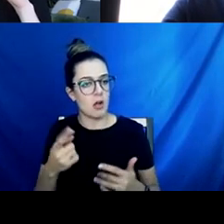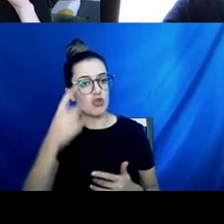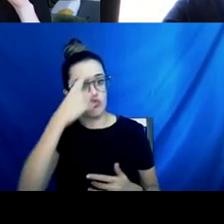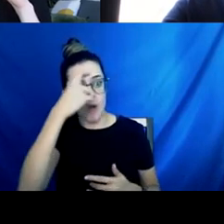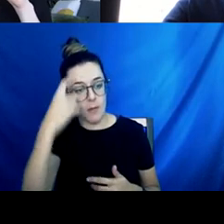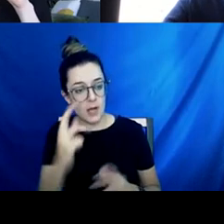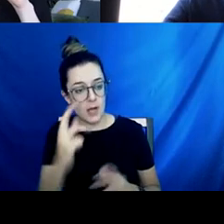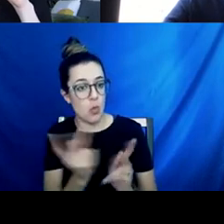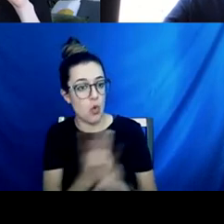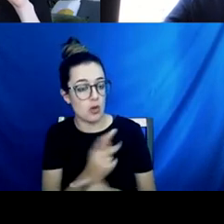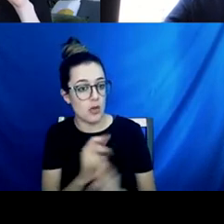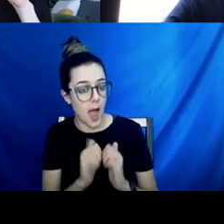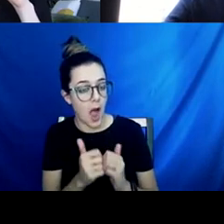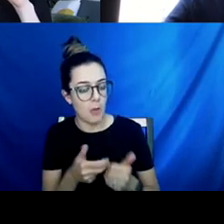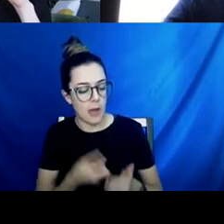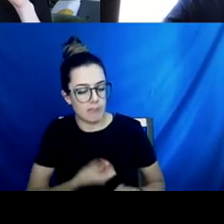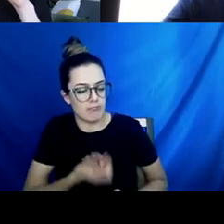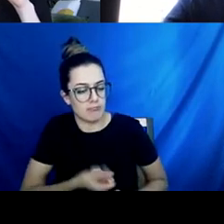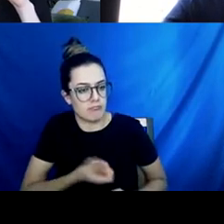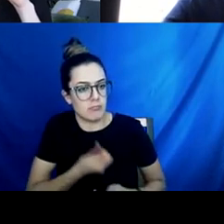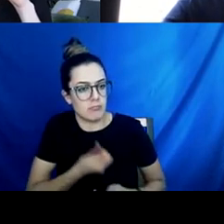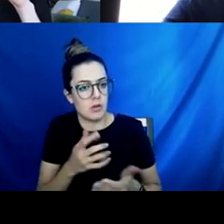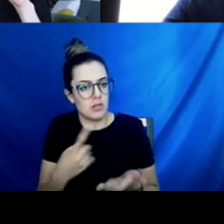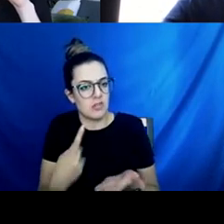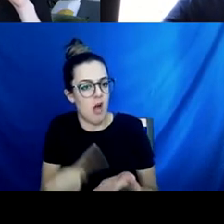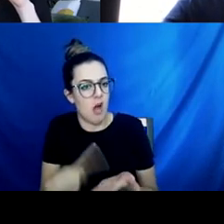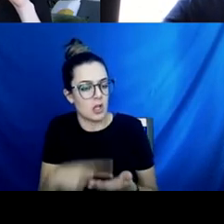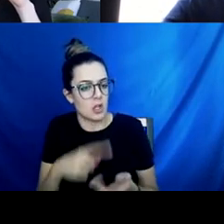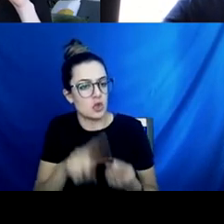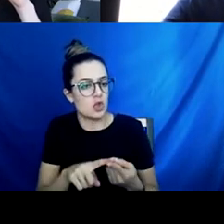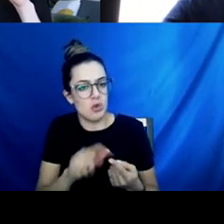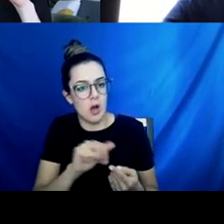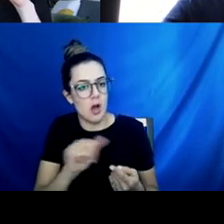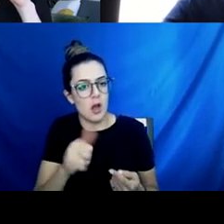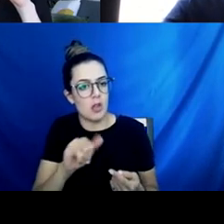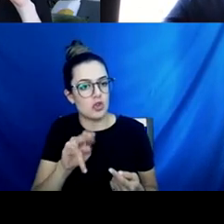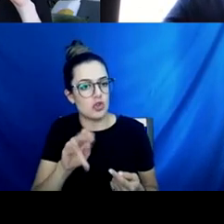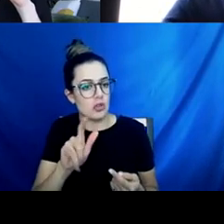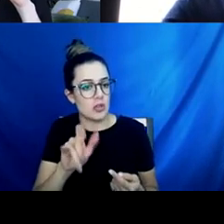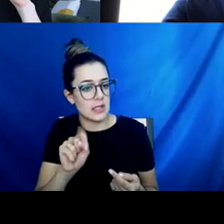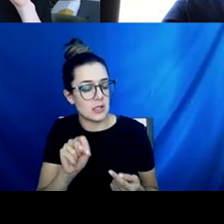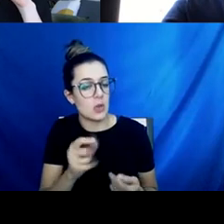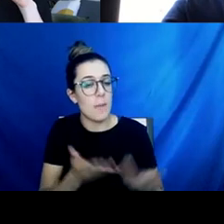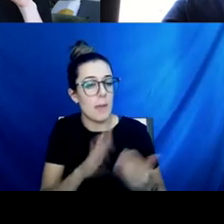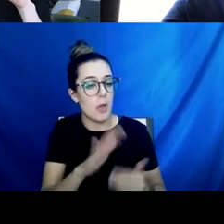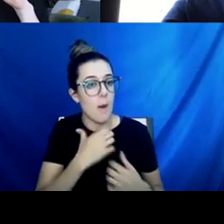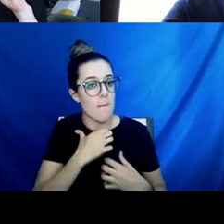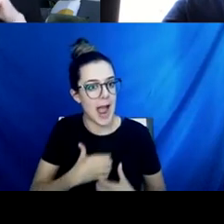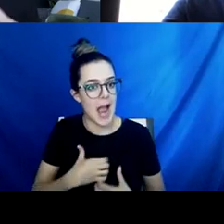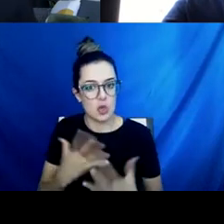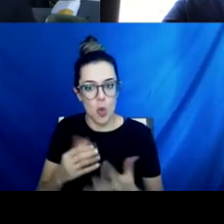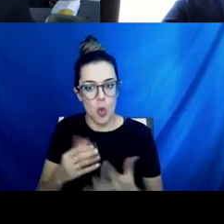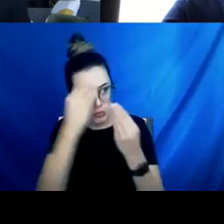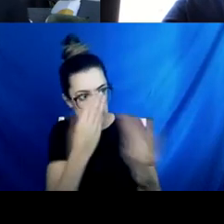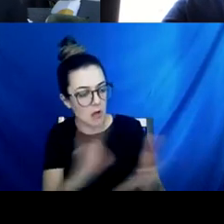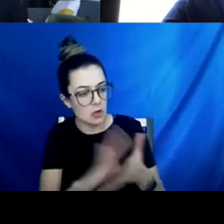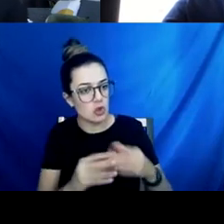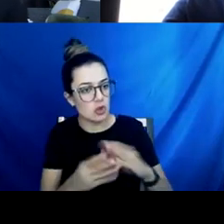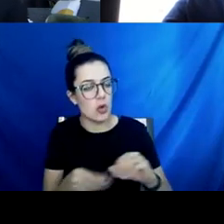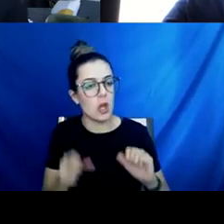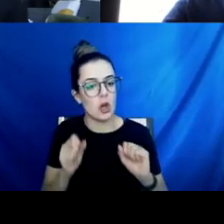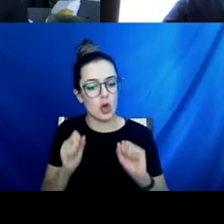mean, yeah, I mean, that's the hard part about all this. We're all still learning how to do these things, even though we may be the